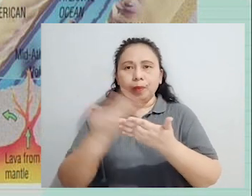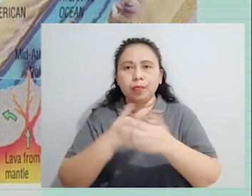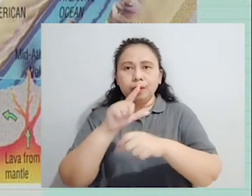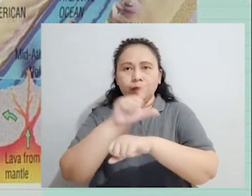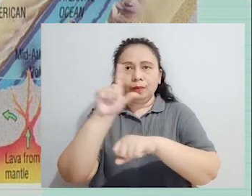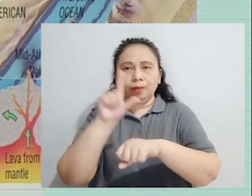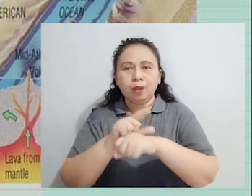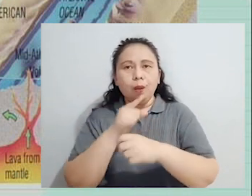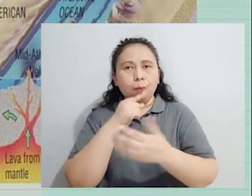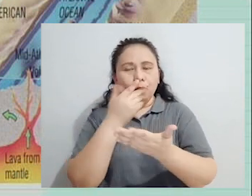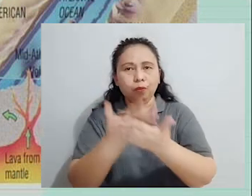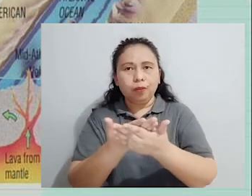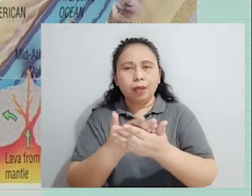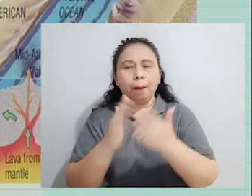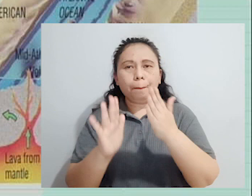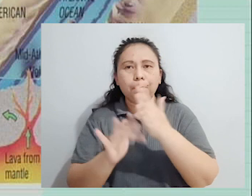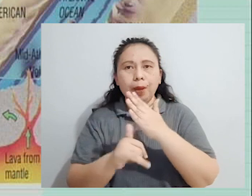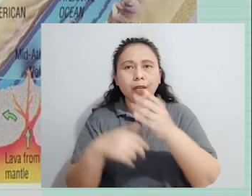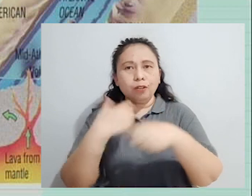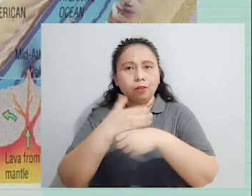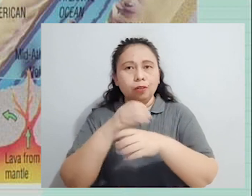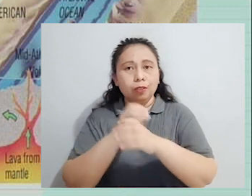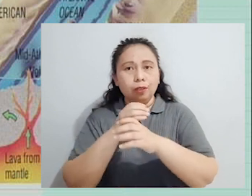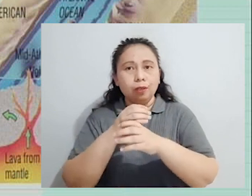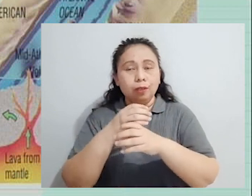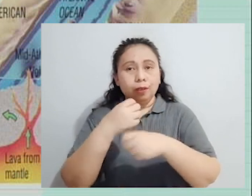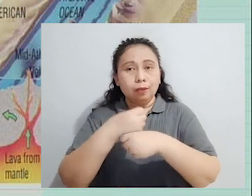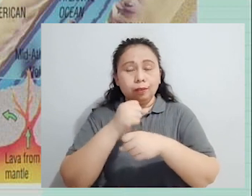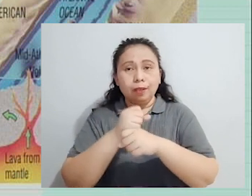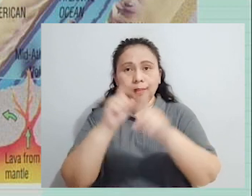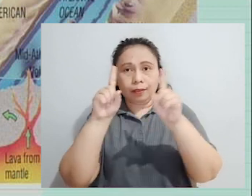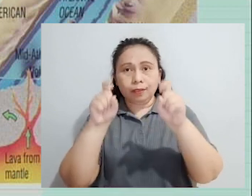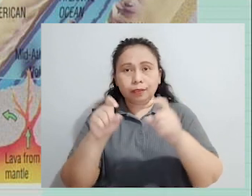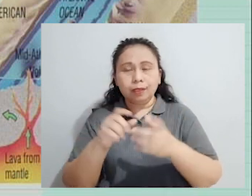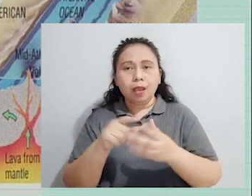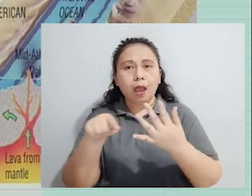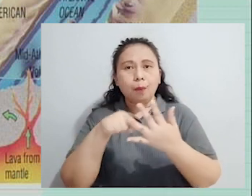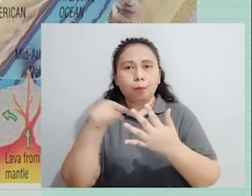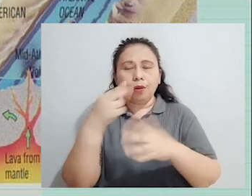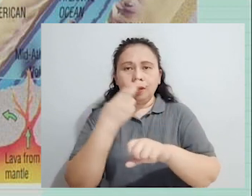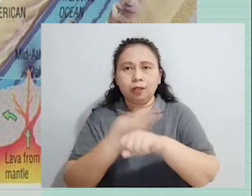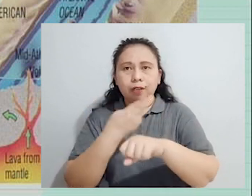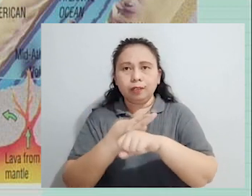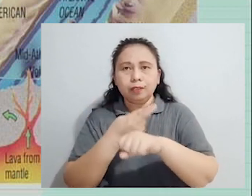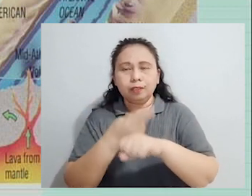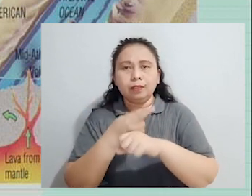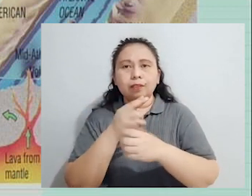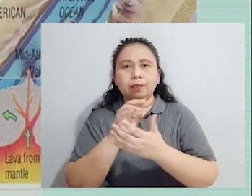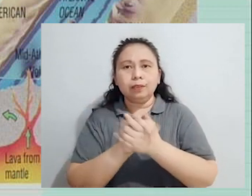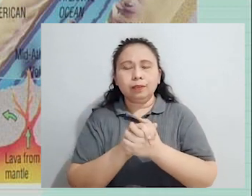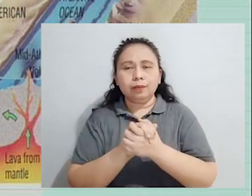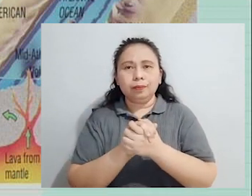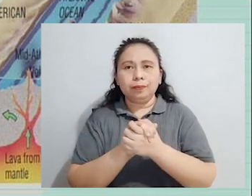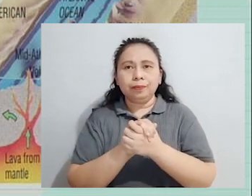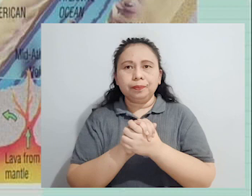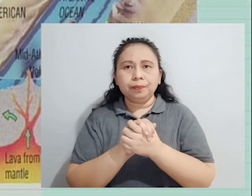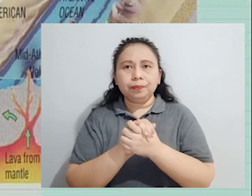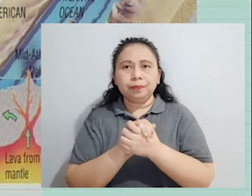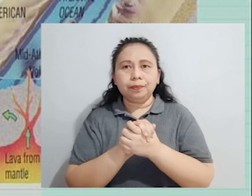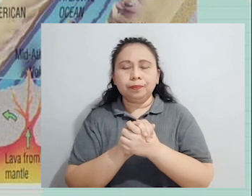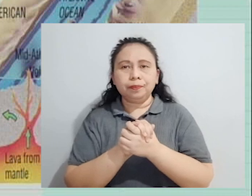It is proven by tests conducted among the rocks and sediments found along the Mid-Atlantic